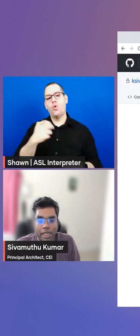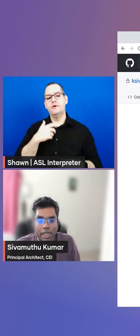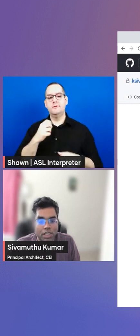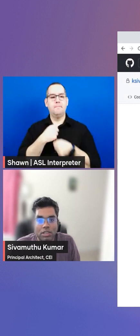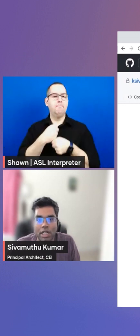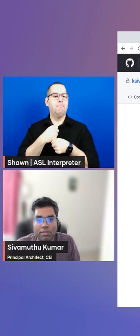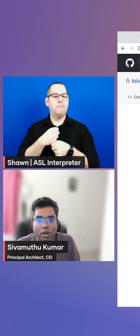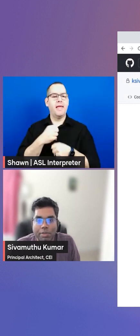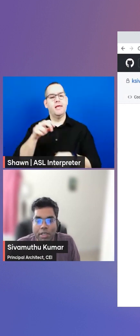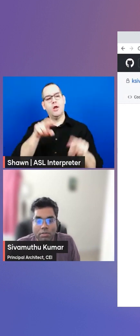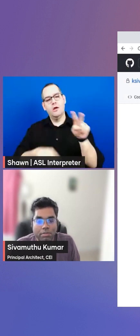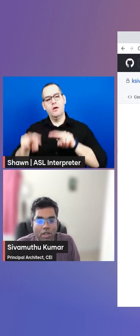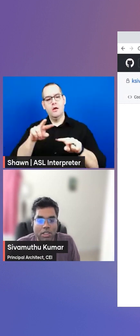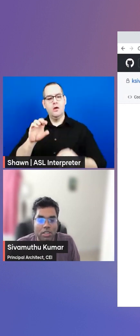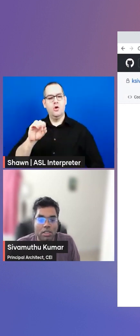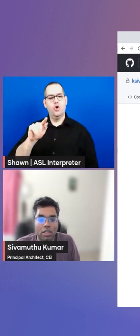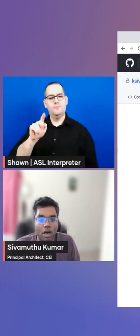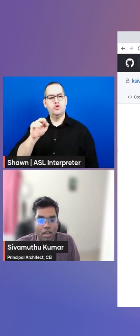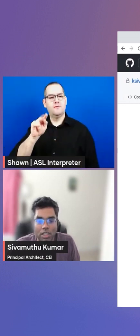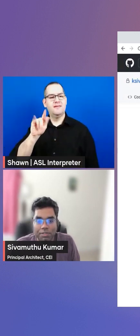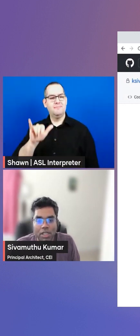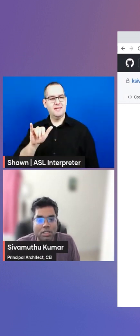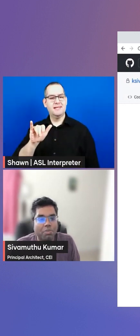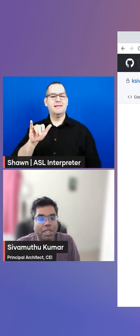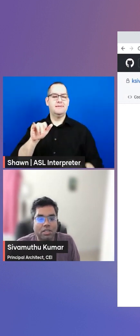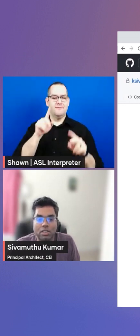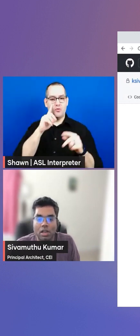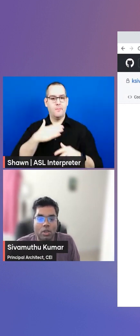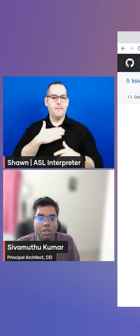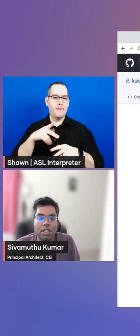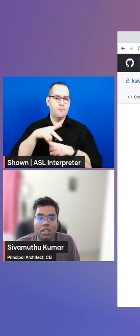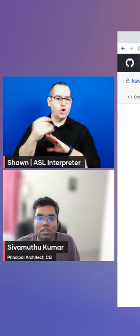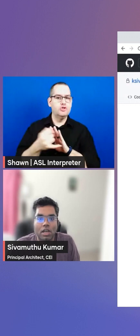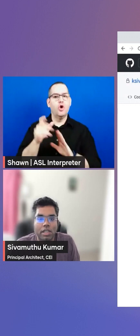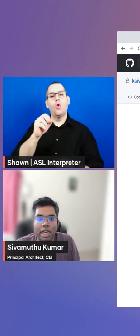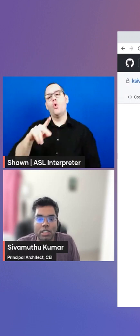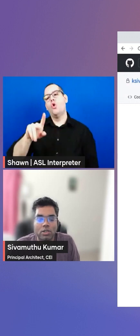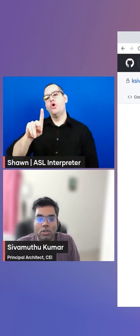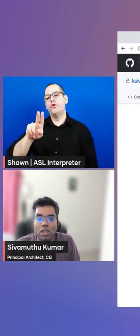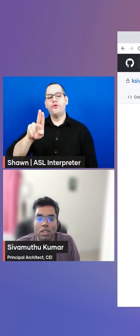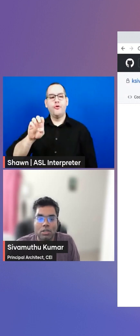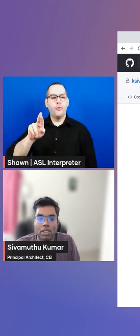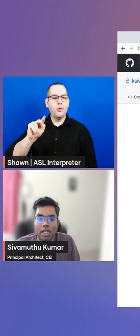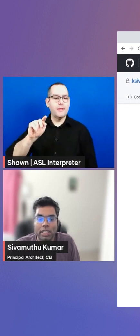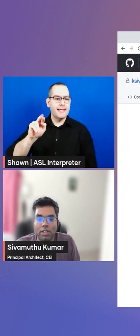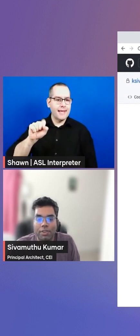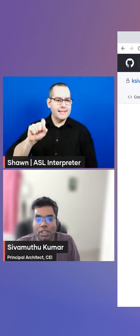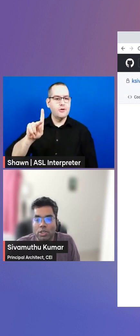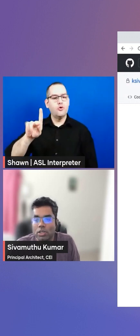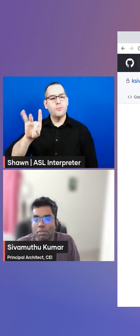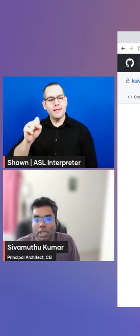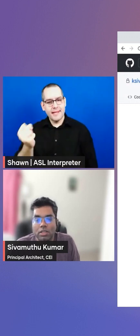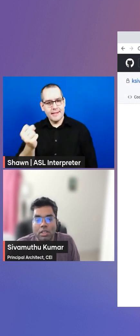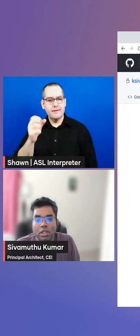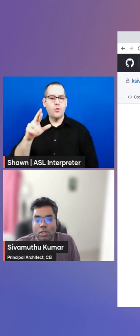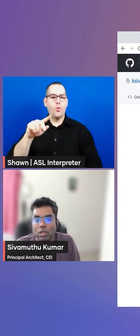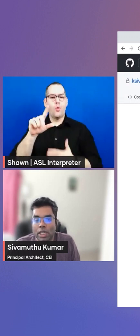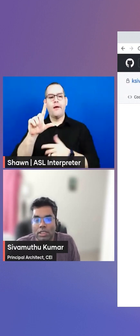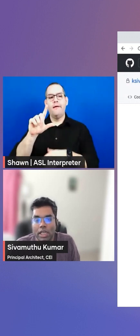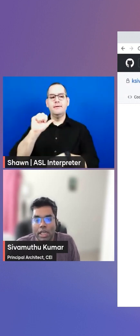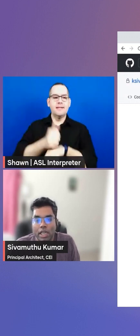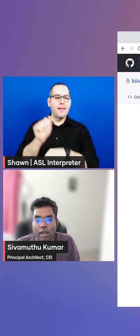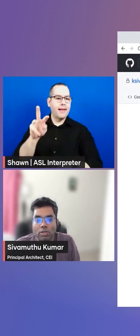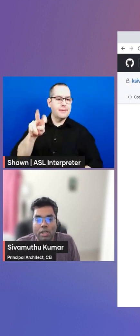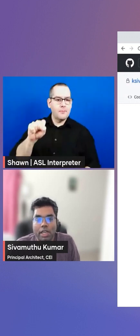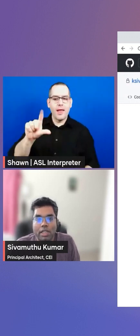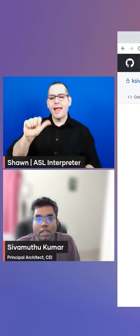like observability stack for my project, or serverless application, or Kubernetes, or landing zone. So there are like a different issue template. So